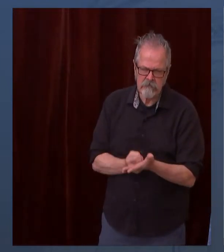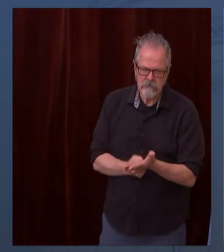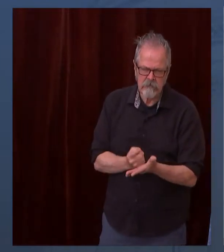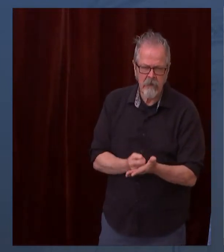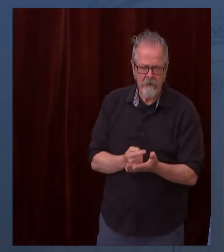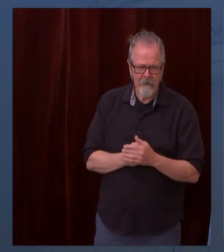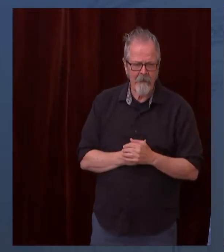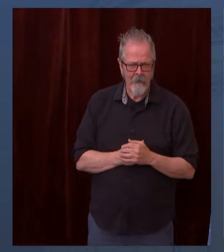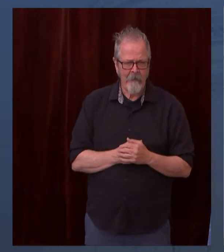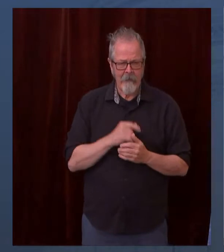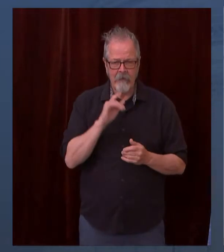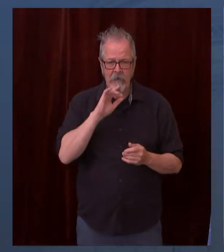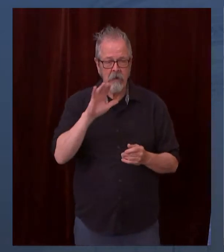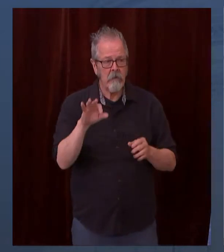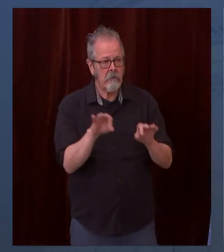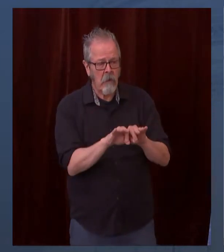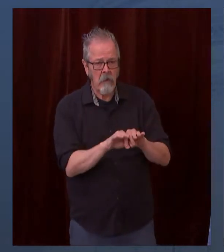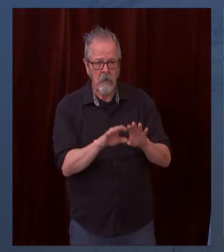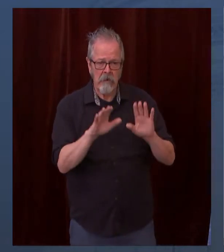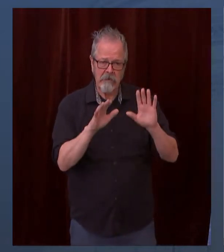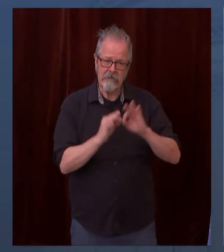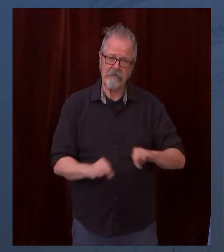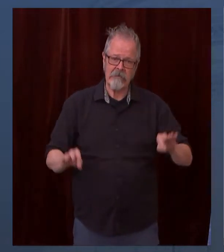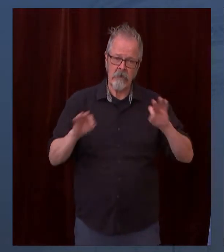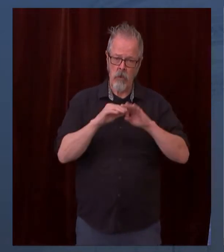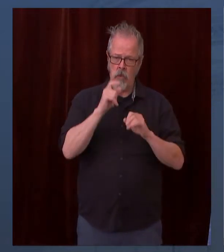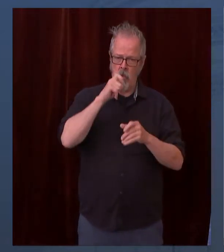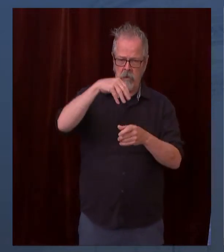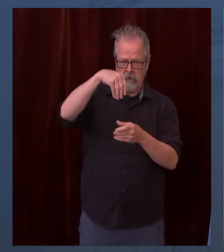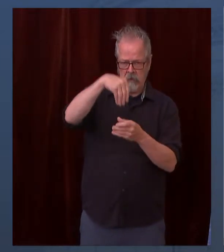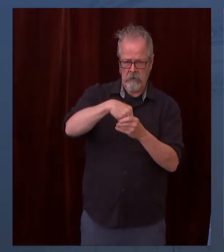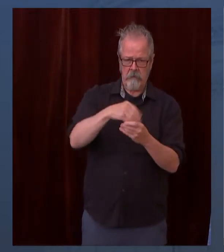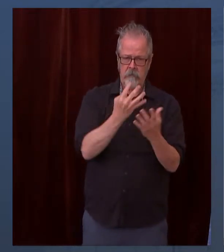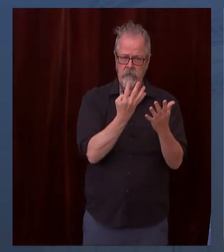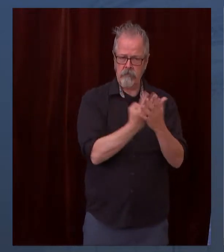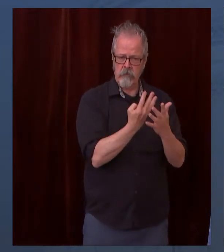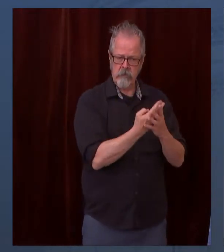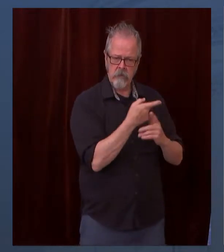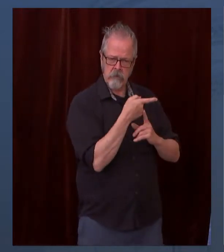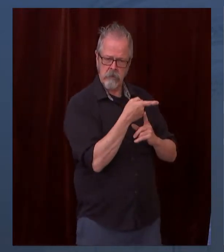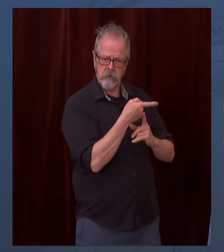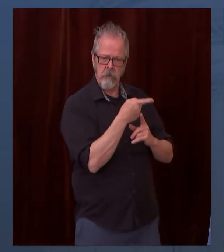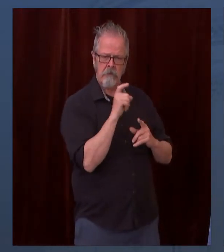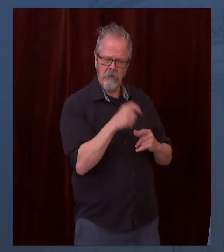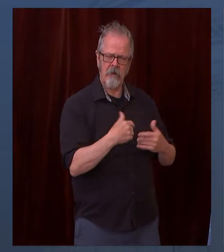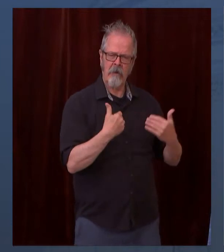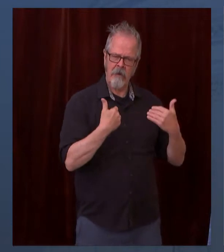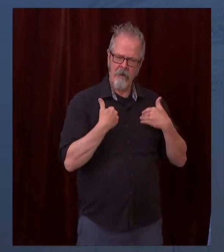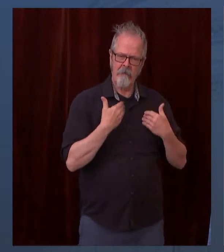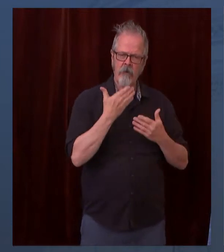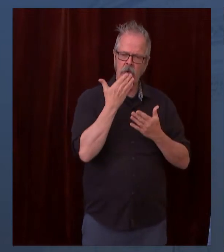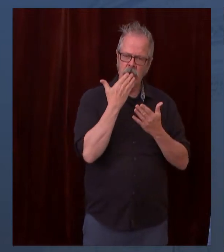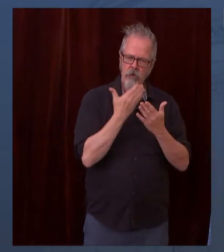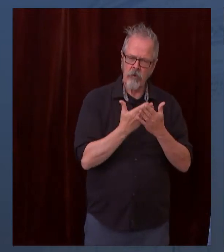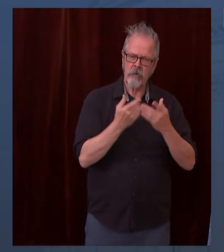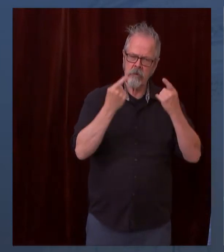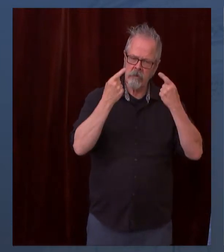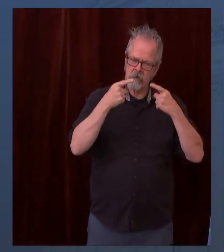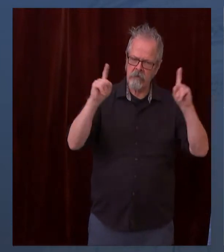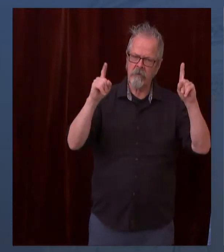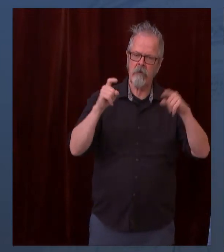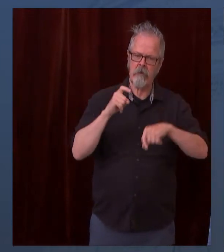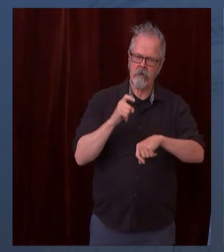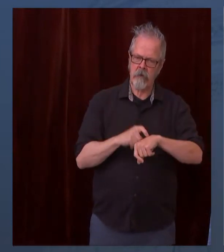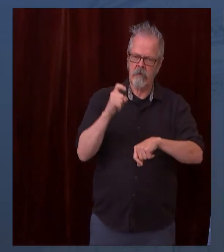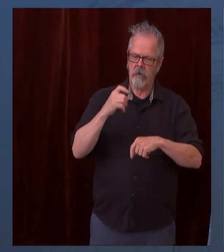to timely, effective health care. And so I will leave it at that at the moment, and we'll